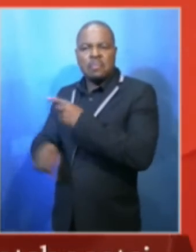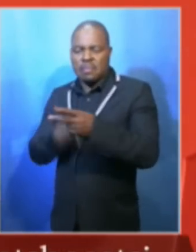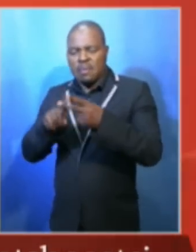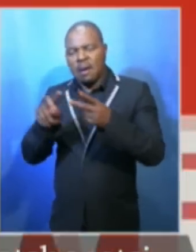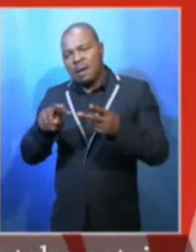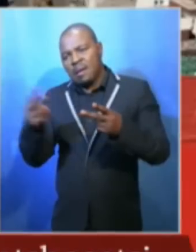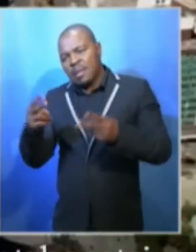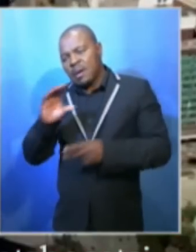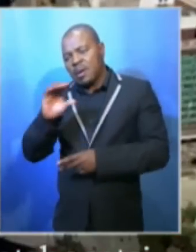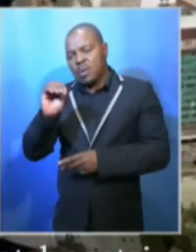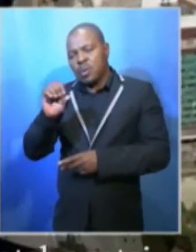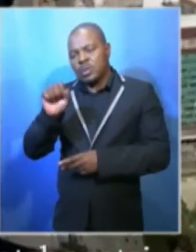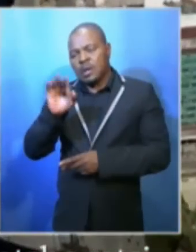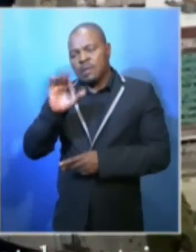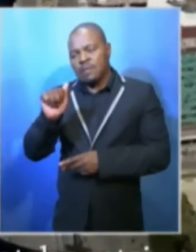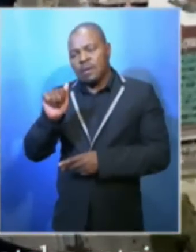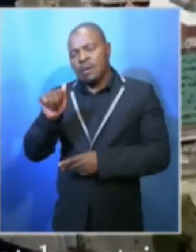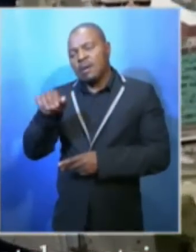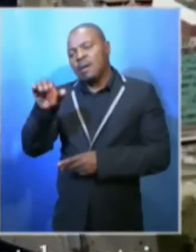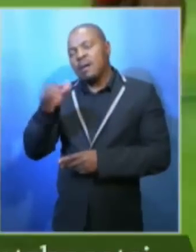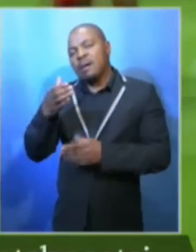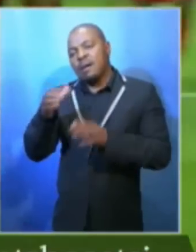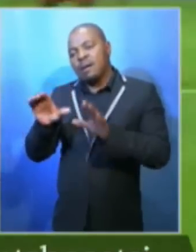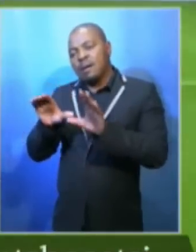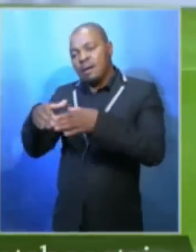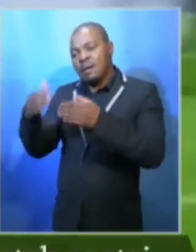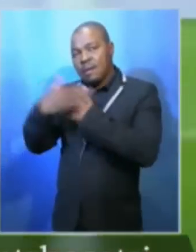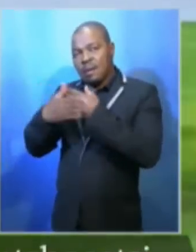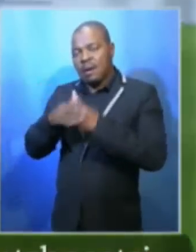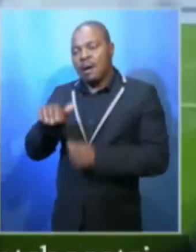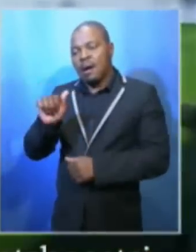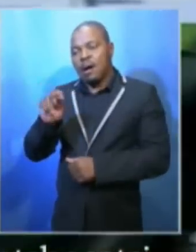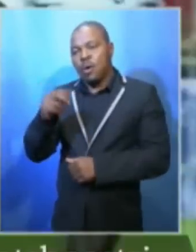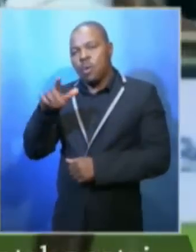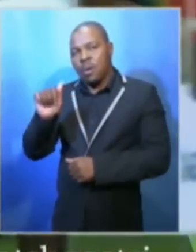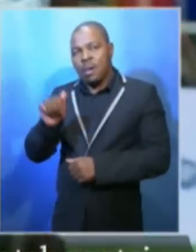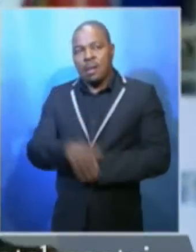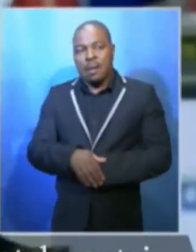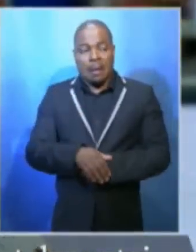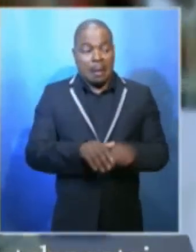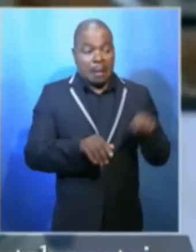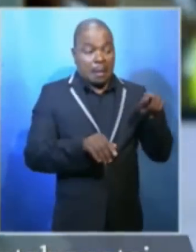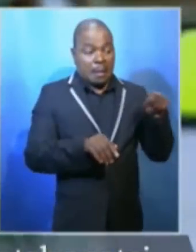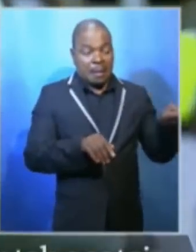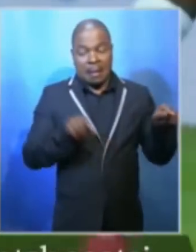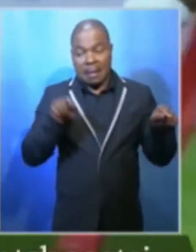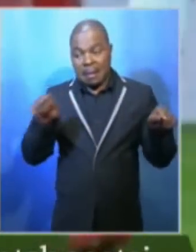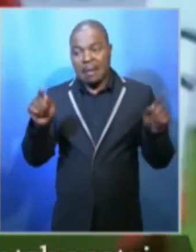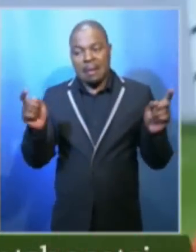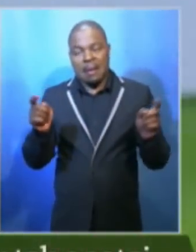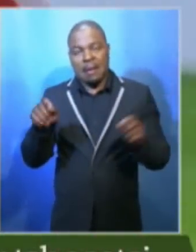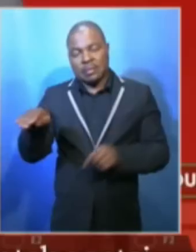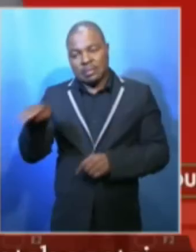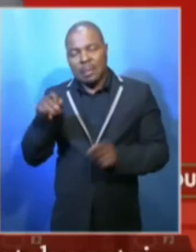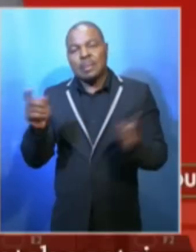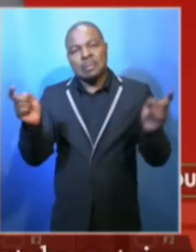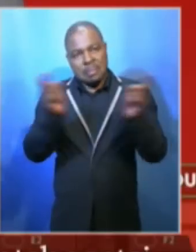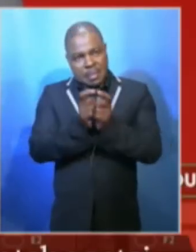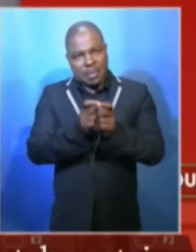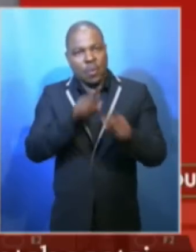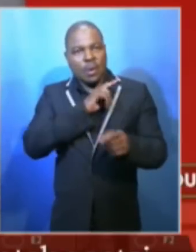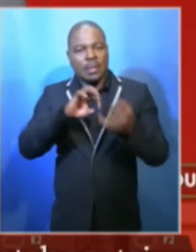Kosafa Angola. Bafana le Zimbabwe di raloka mmogo le solong la go leka go qualifyela dipapadi tša